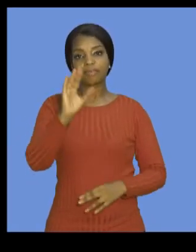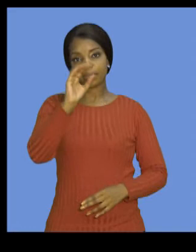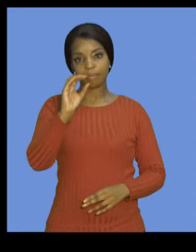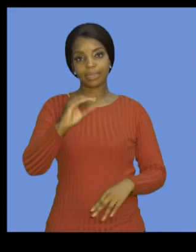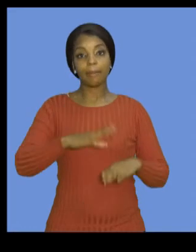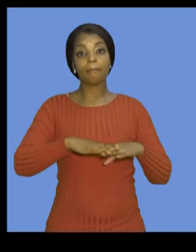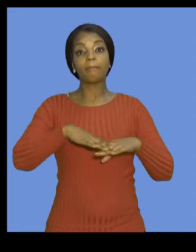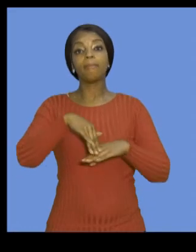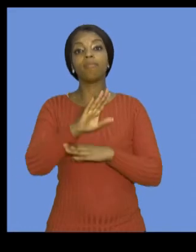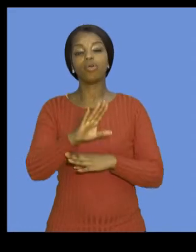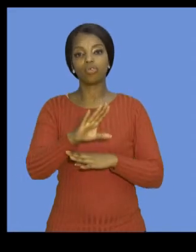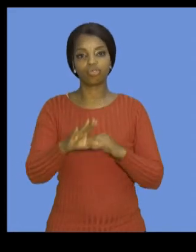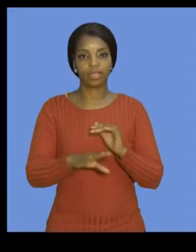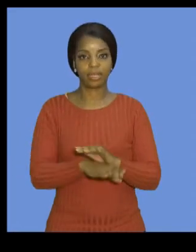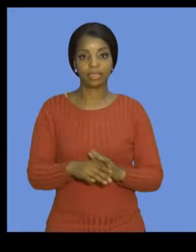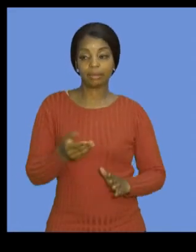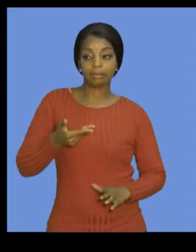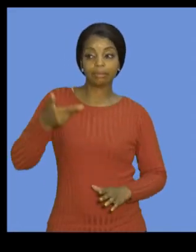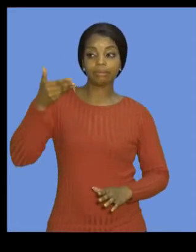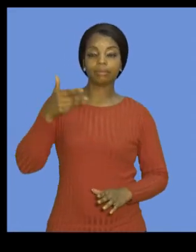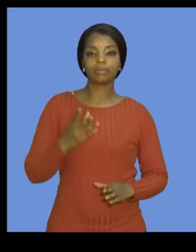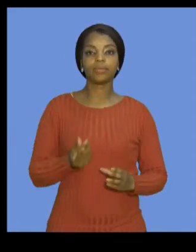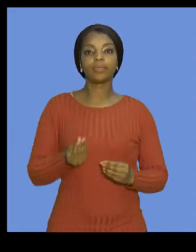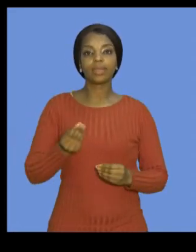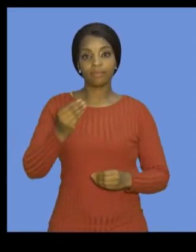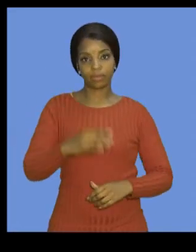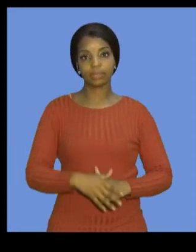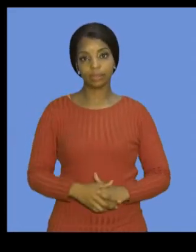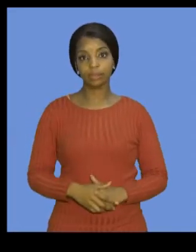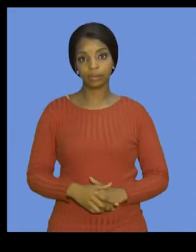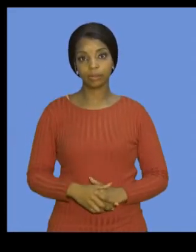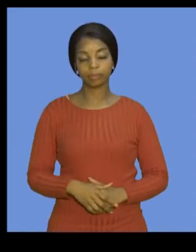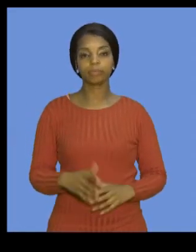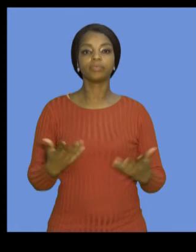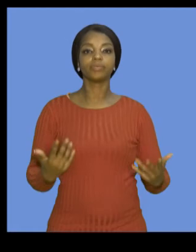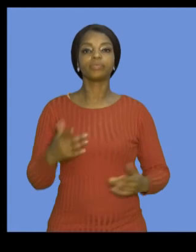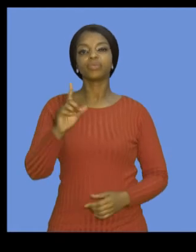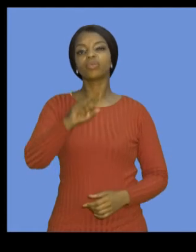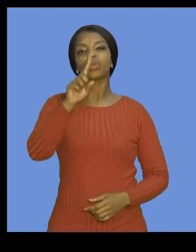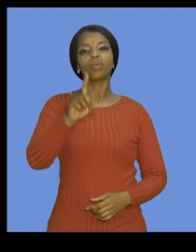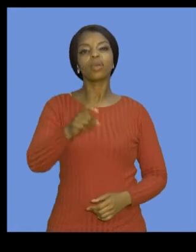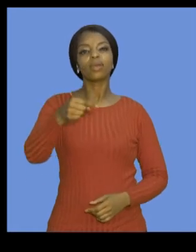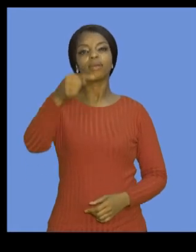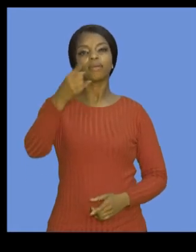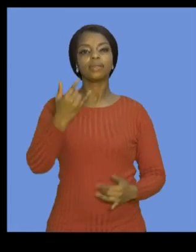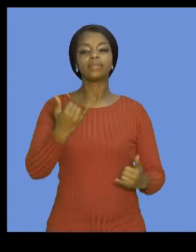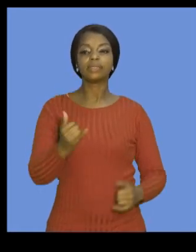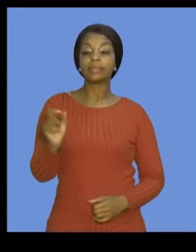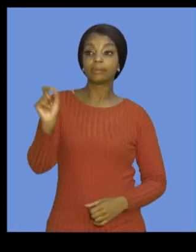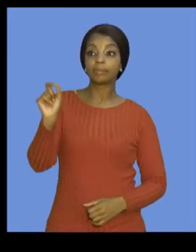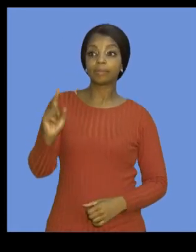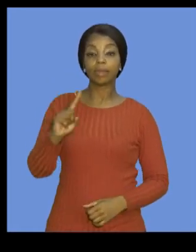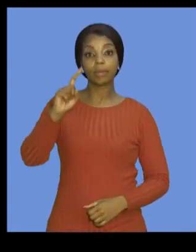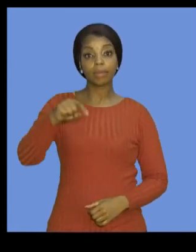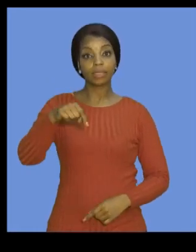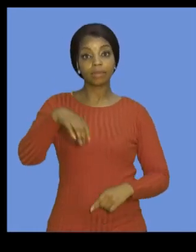initially actually invested there. So the first question, find the total balance on this investment. So that